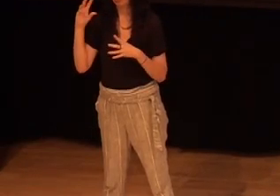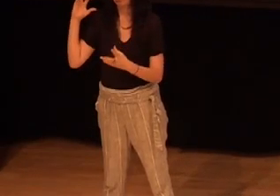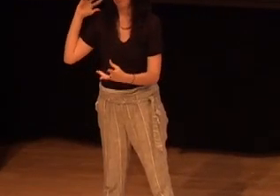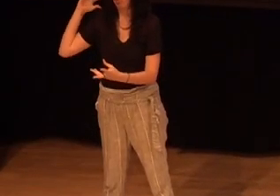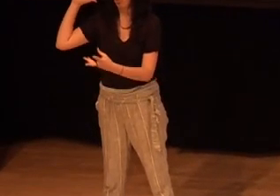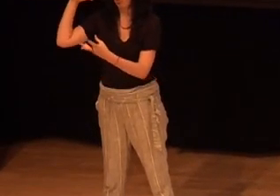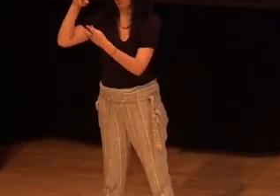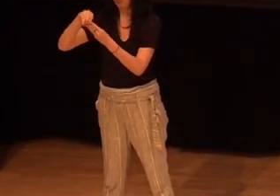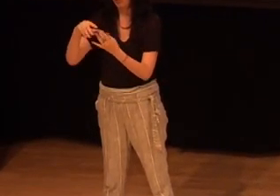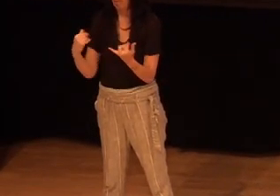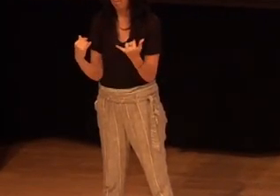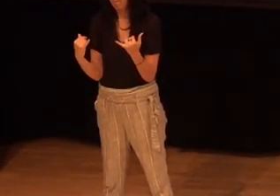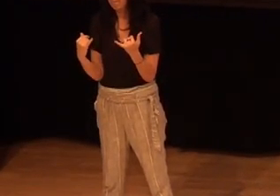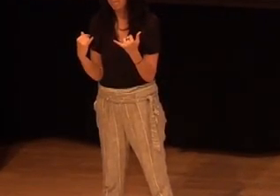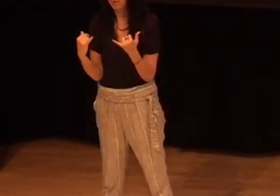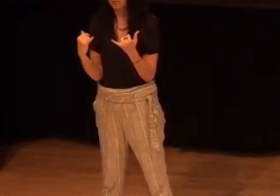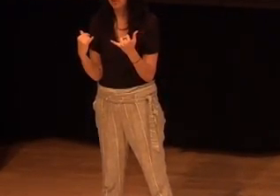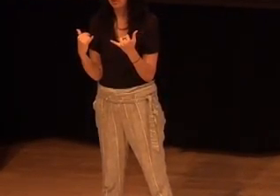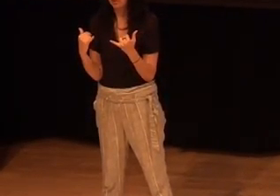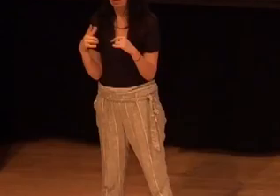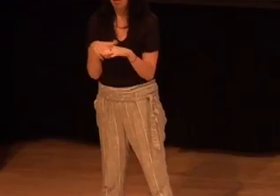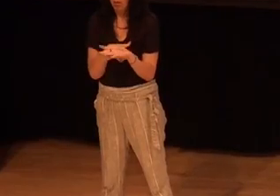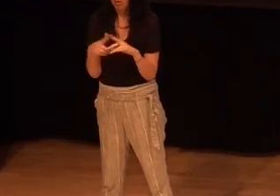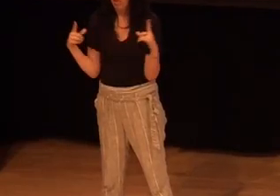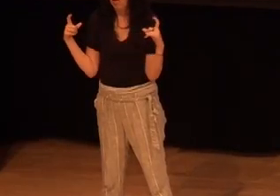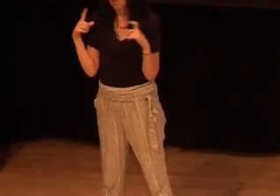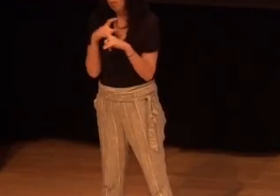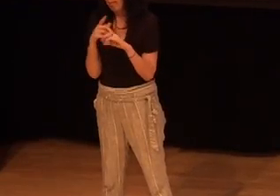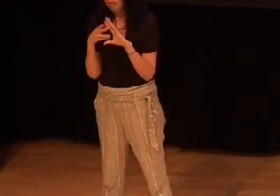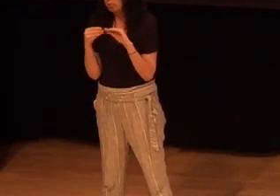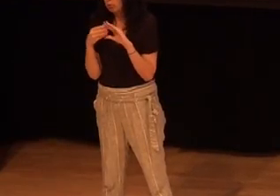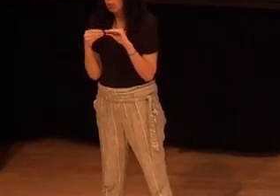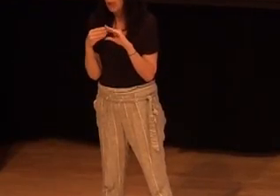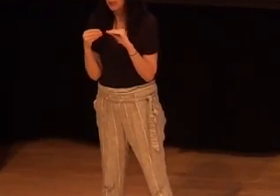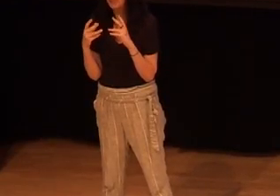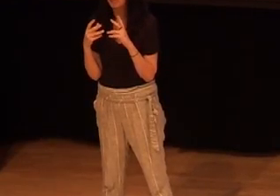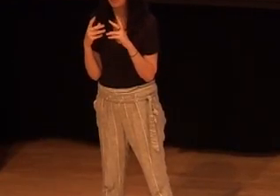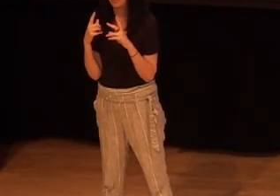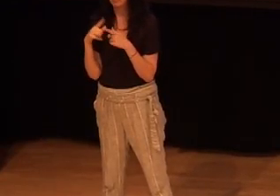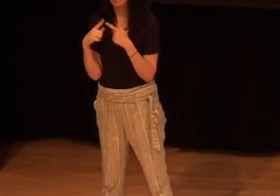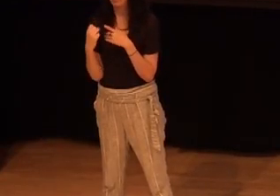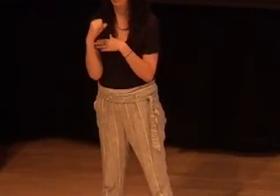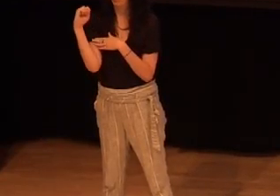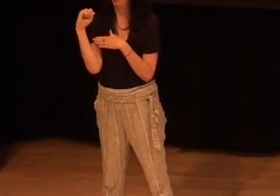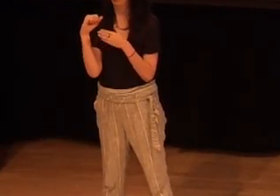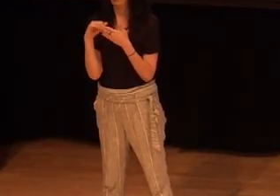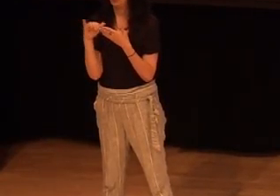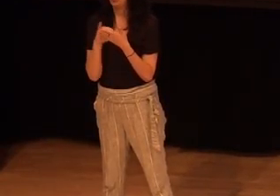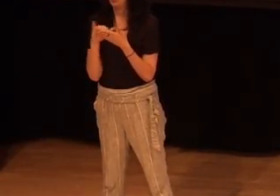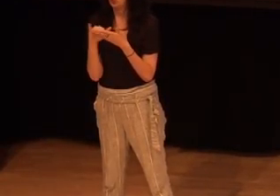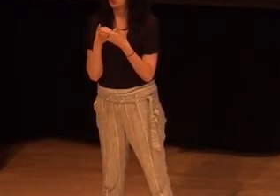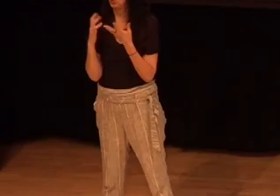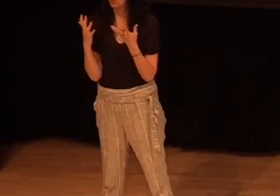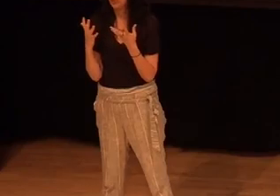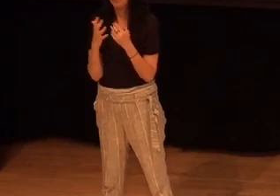So it's a very long and complex story, but the one thing that I will say about the movement in New York City